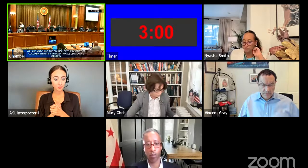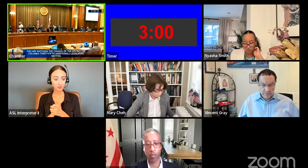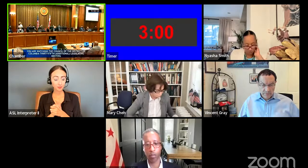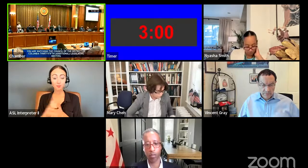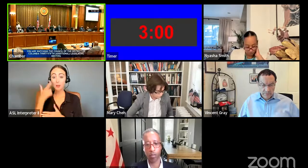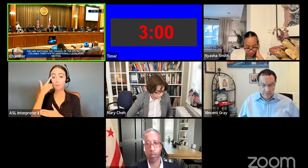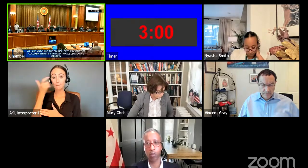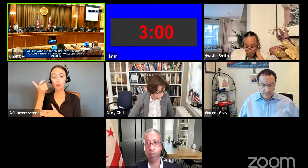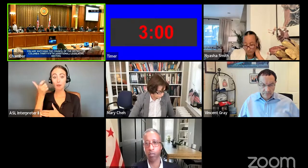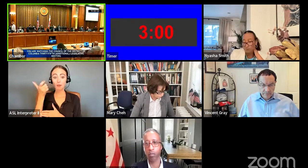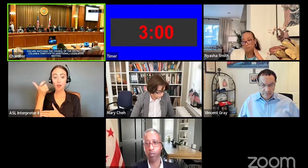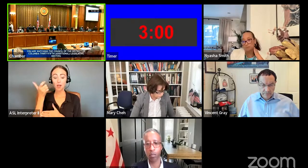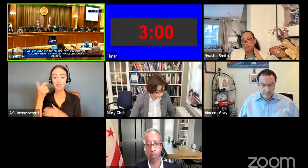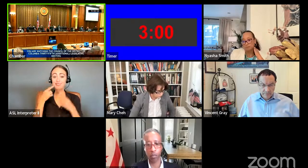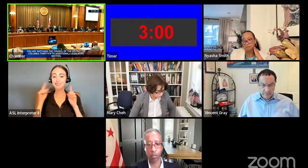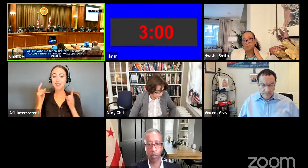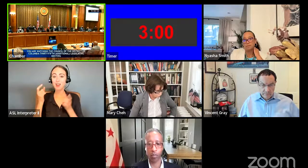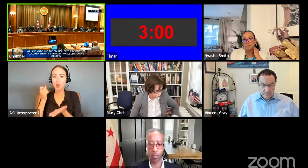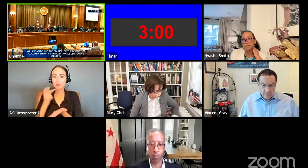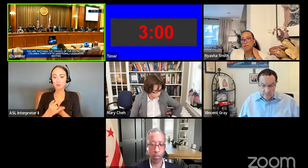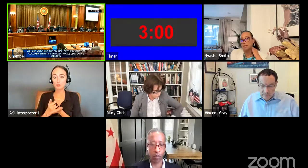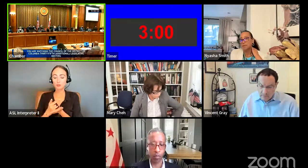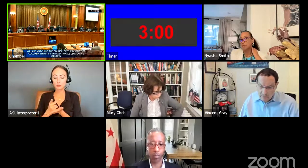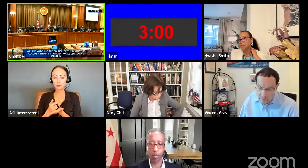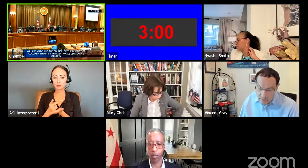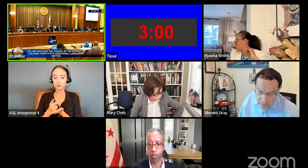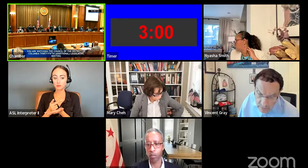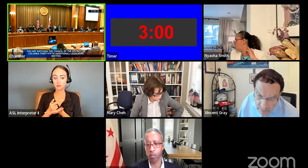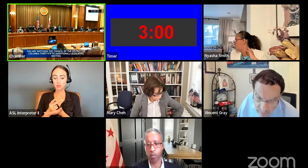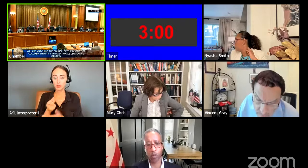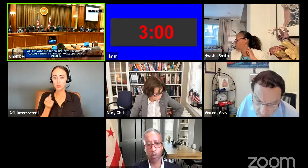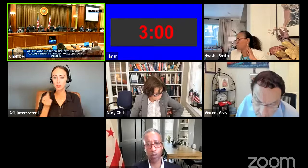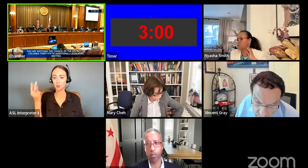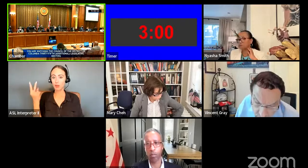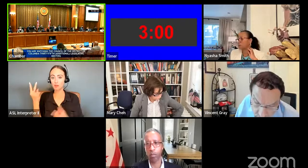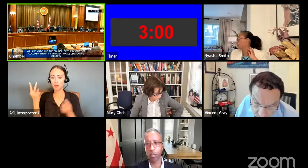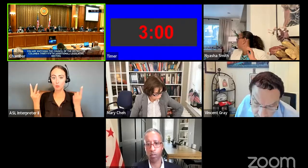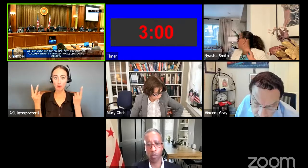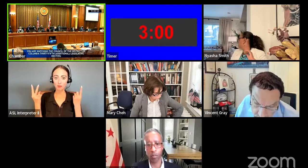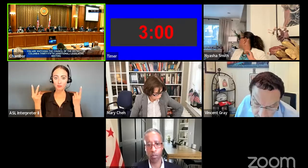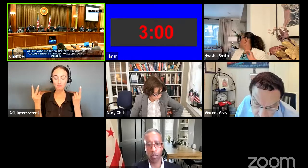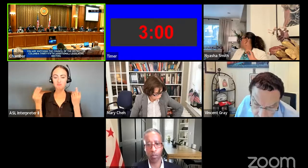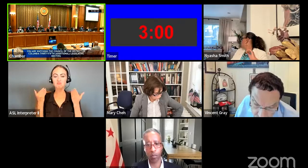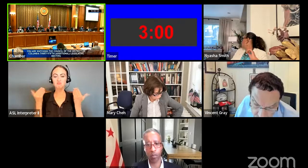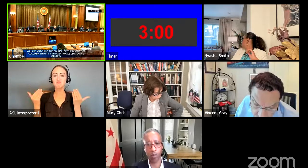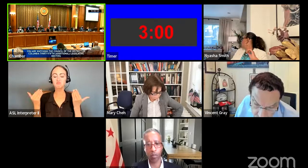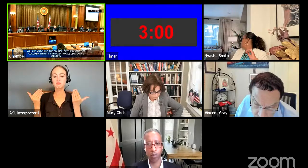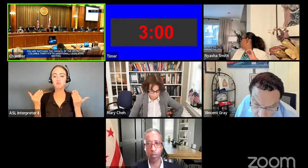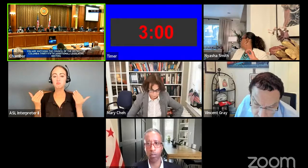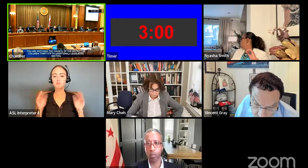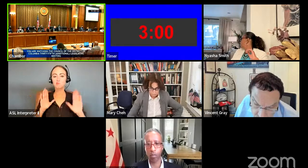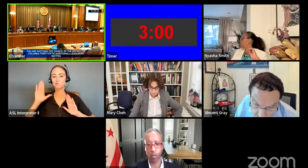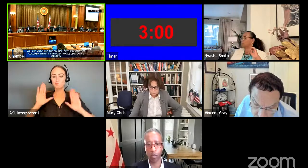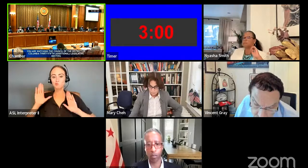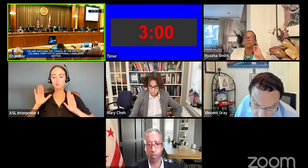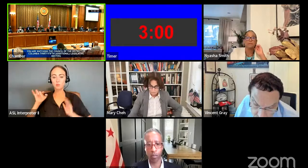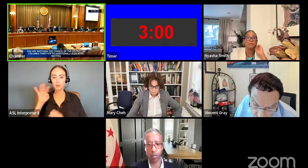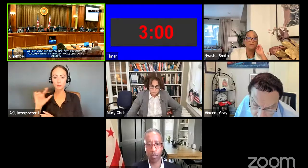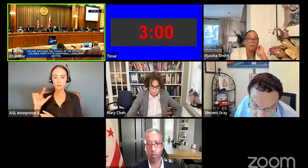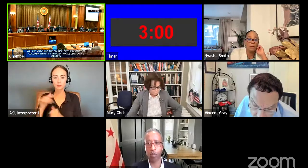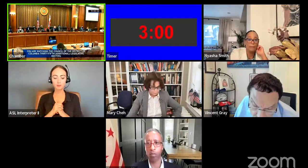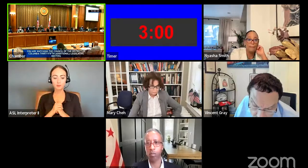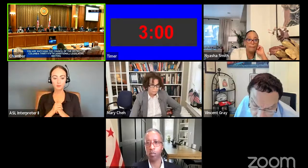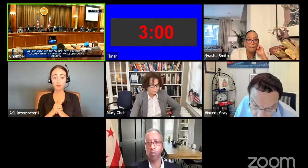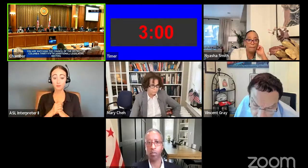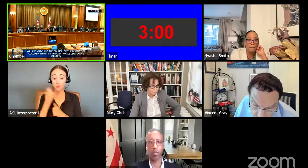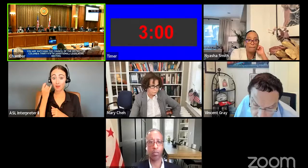Because the declaration was approved 12 to 1, I think we can do a voice vote on the bill. All